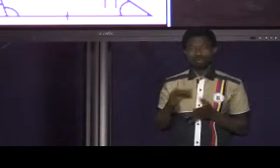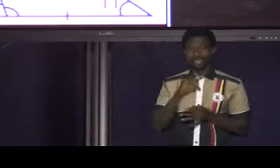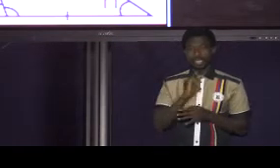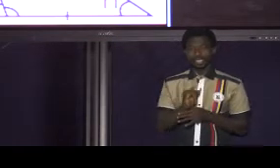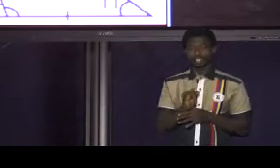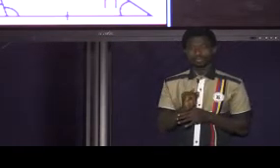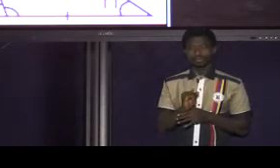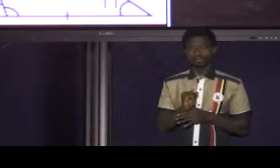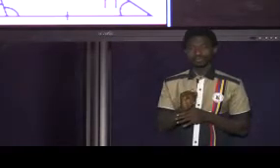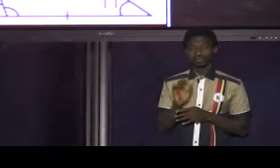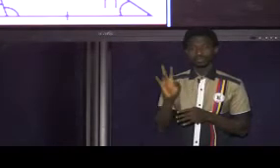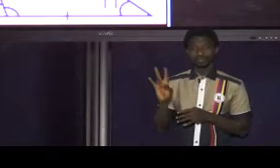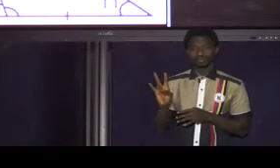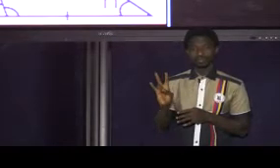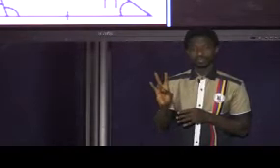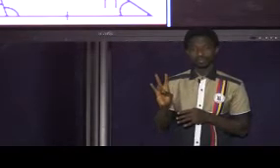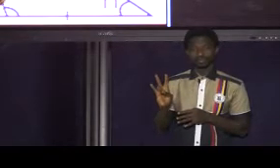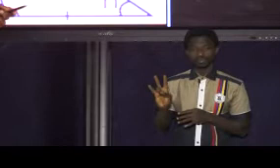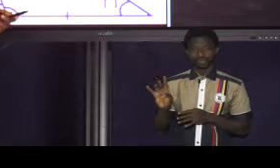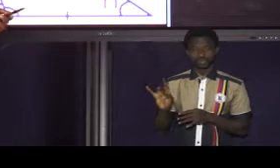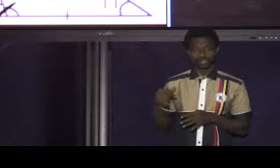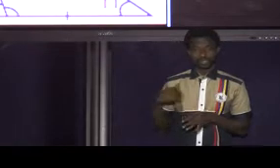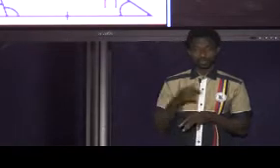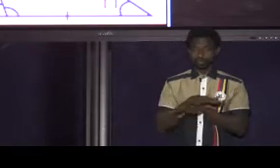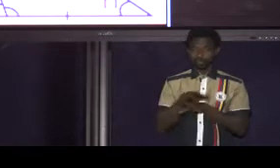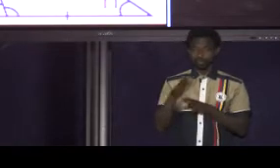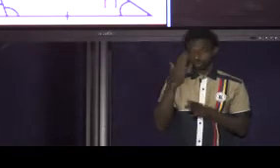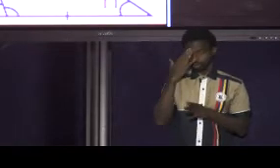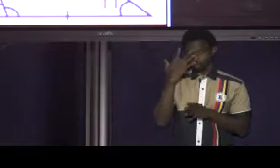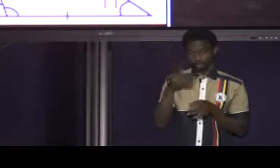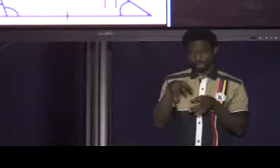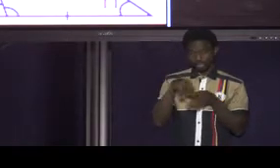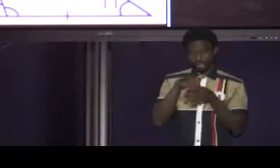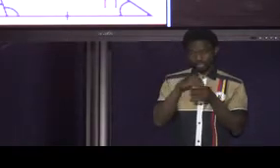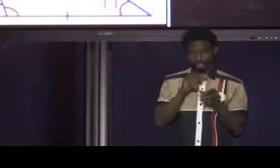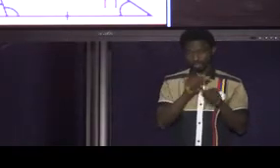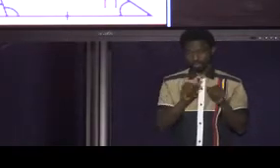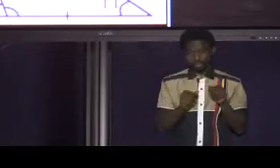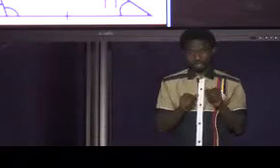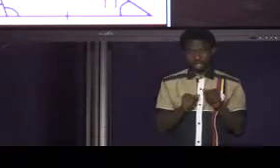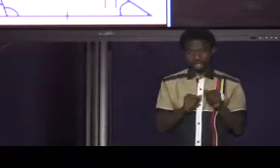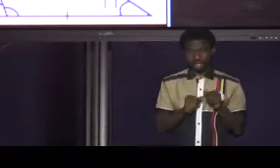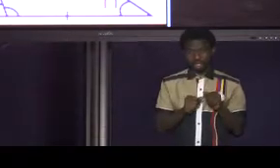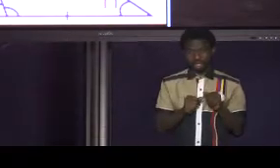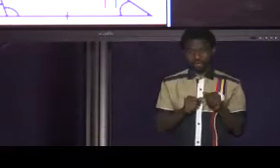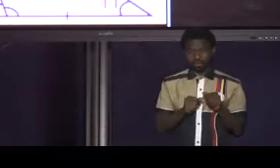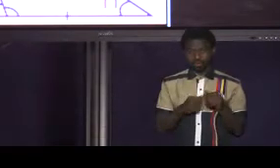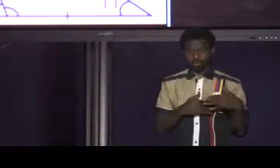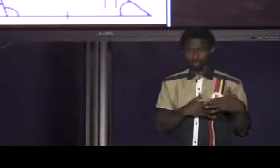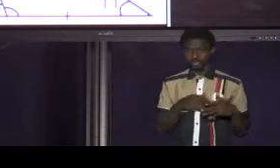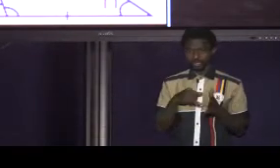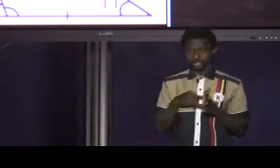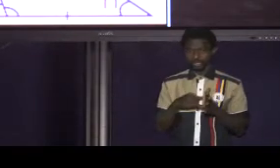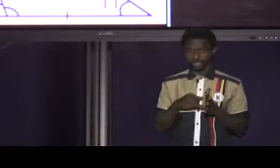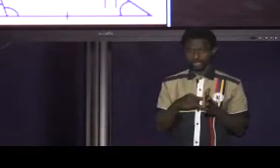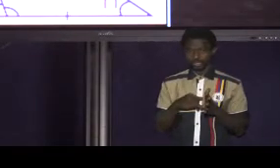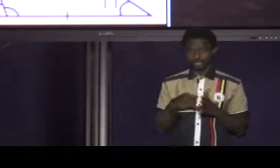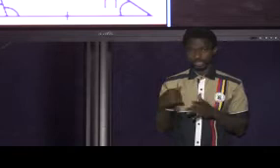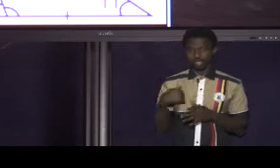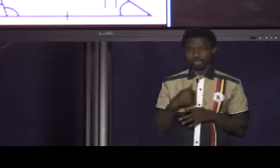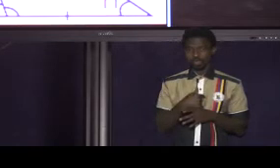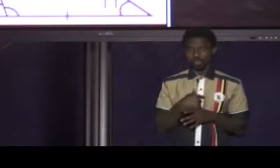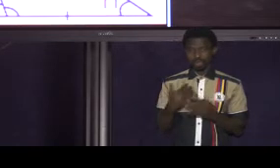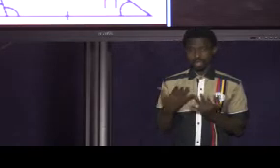is 78. We do not know the interior angle beside that exterior angle.